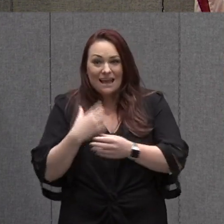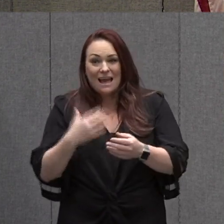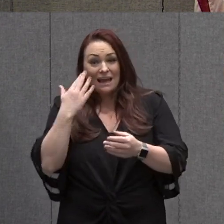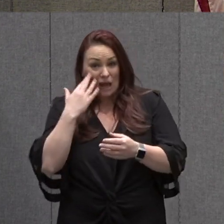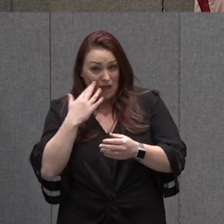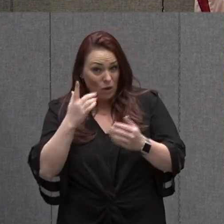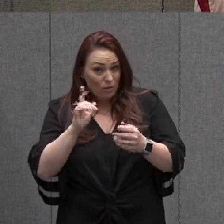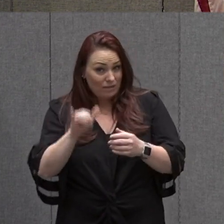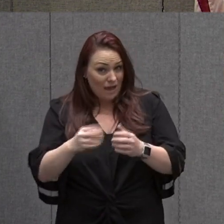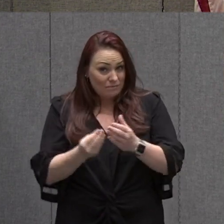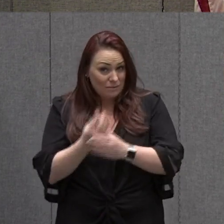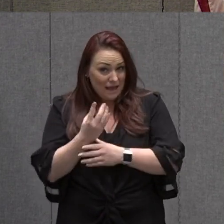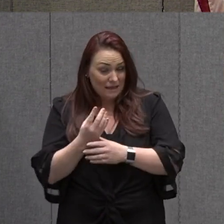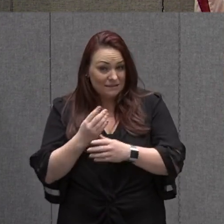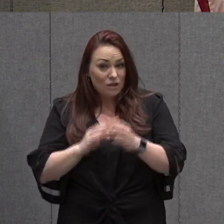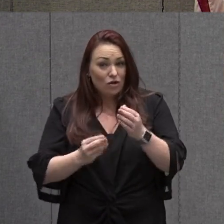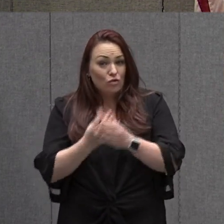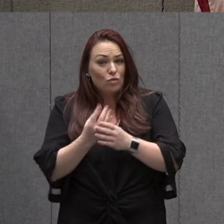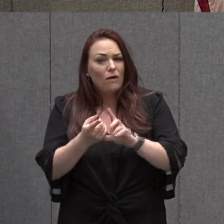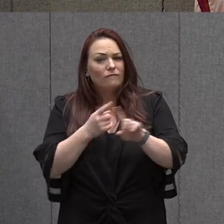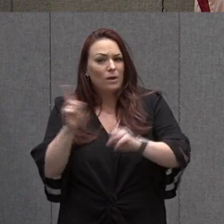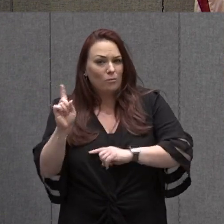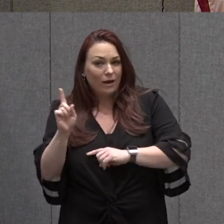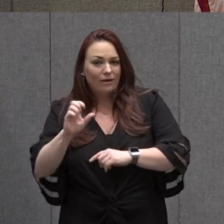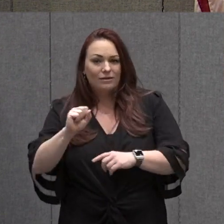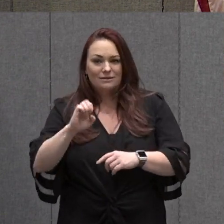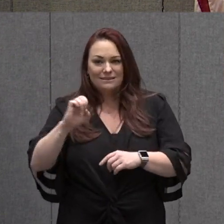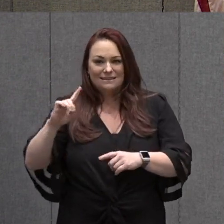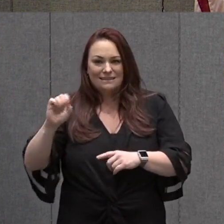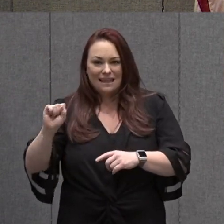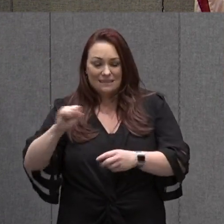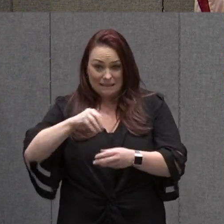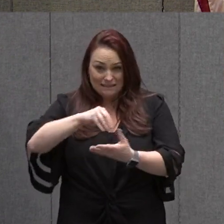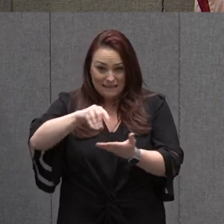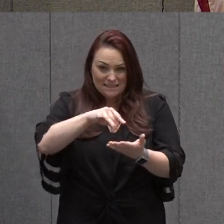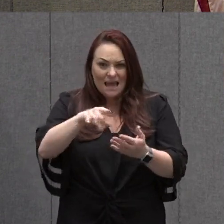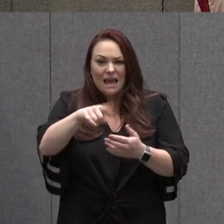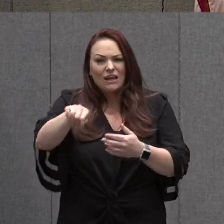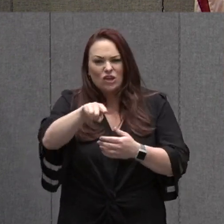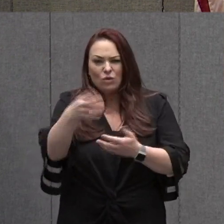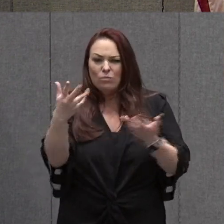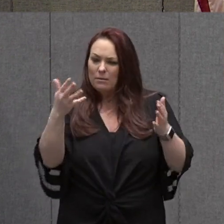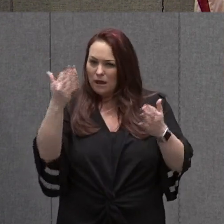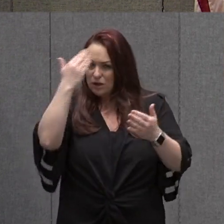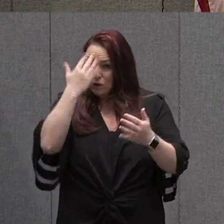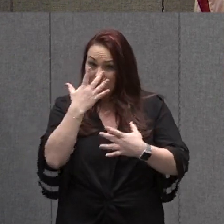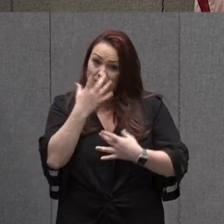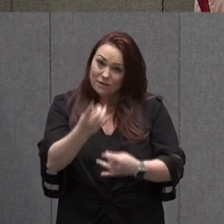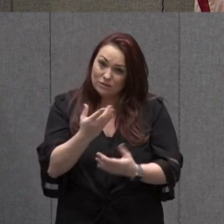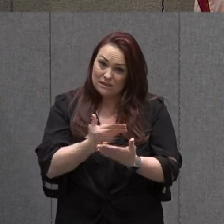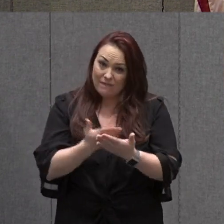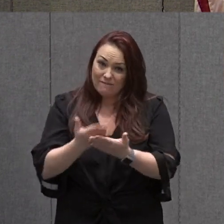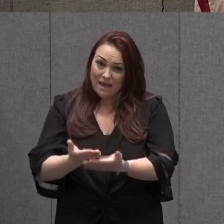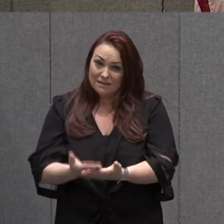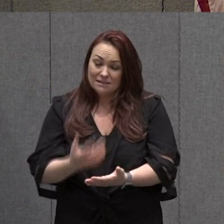from seeds. I bet you already know a lot of interesting facts about seeds. Maybe you'll learn some more